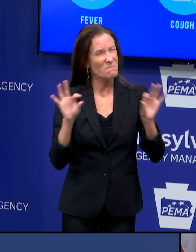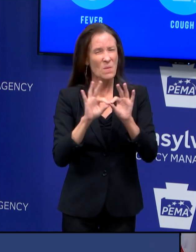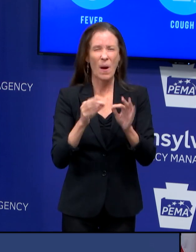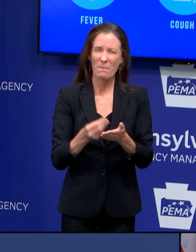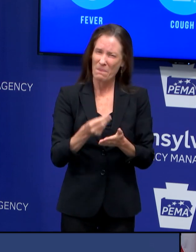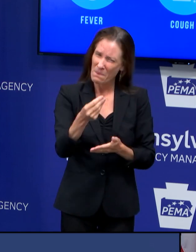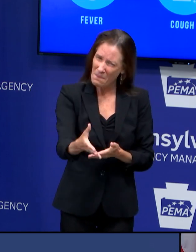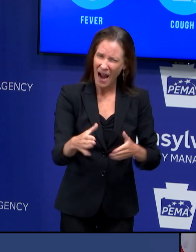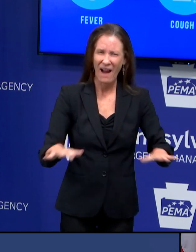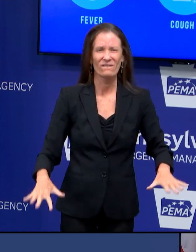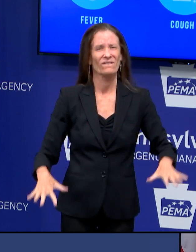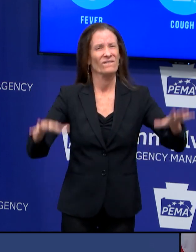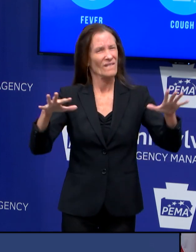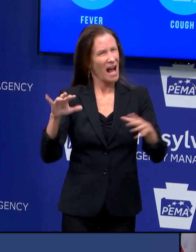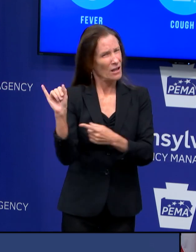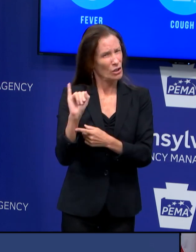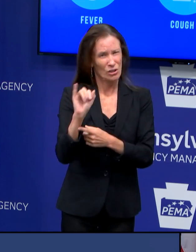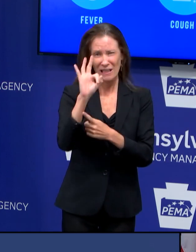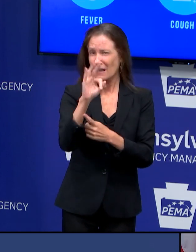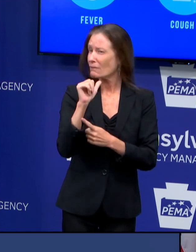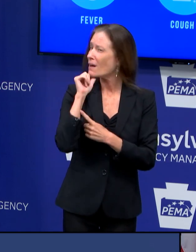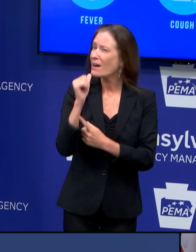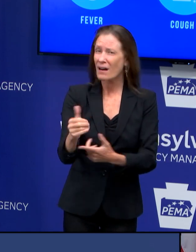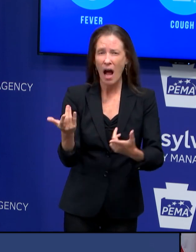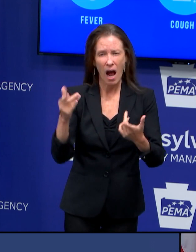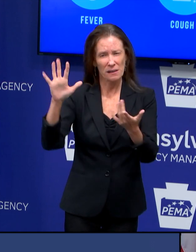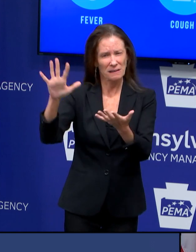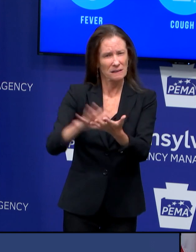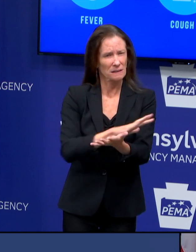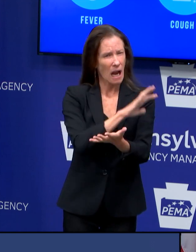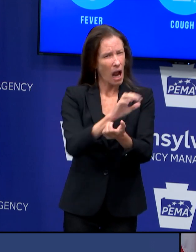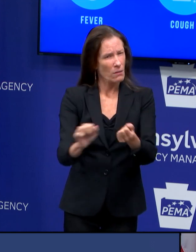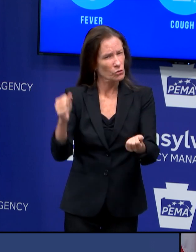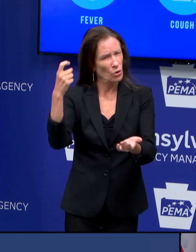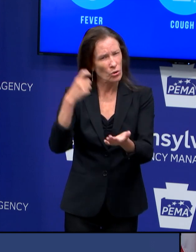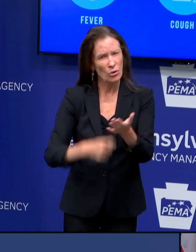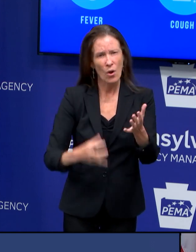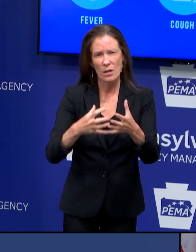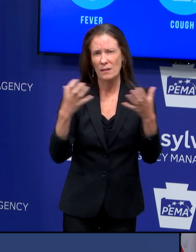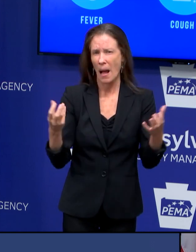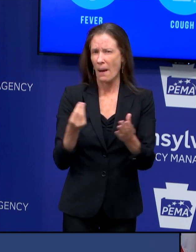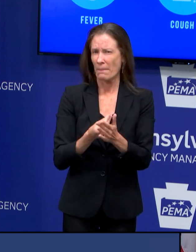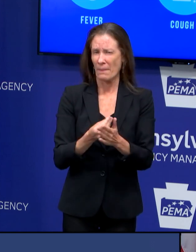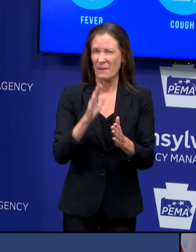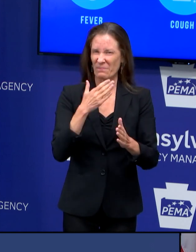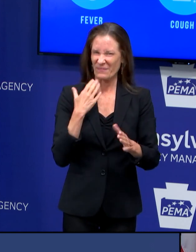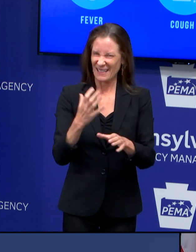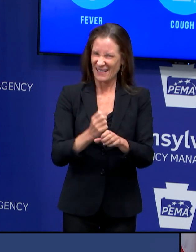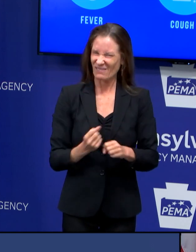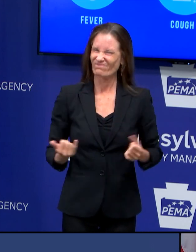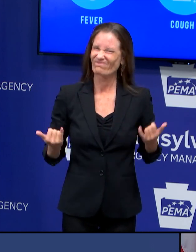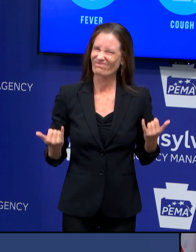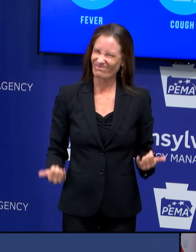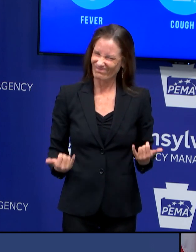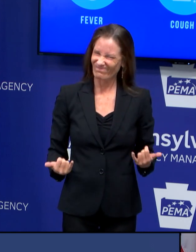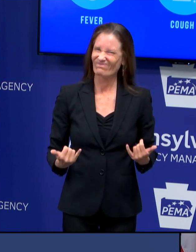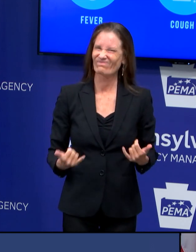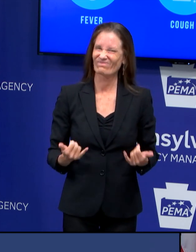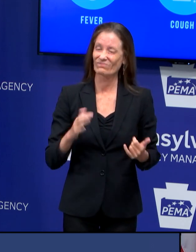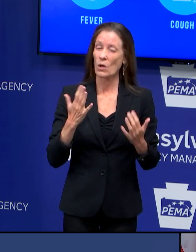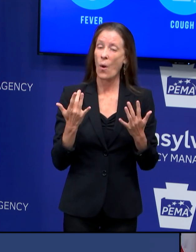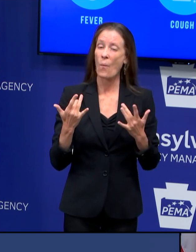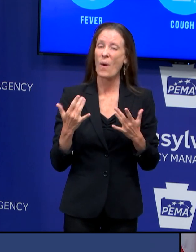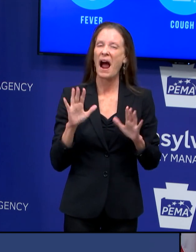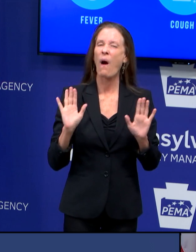event. And what I would encourage you to do is don't delay in doing that, because it can happen, it can take up to 30 days